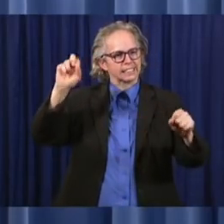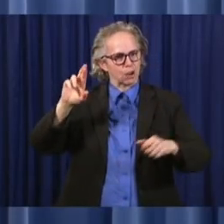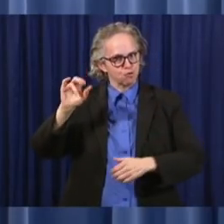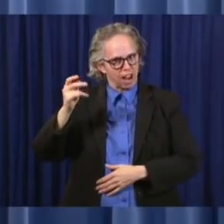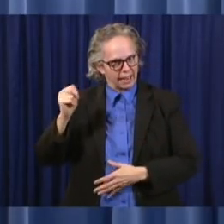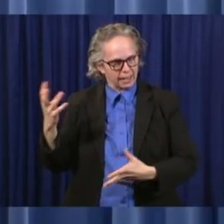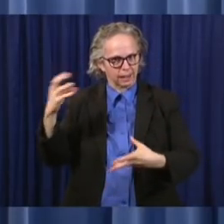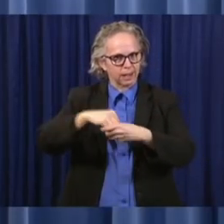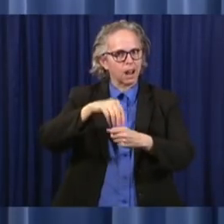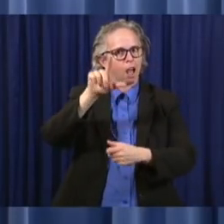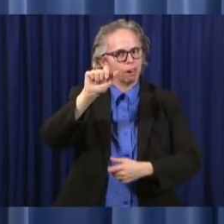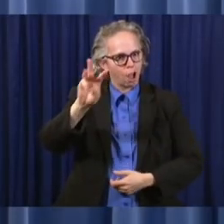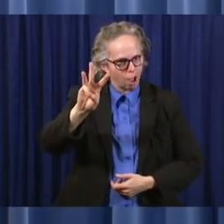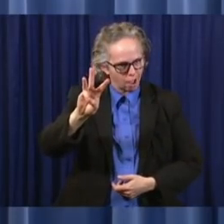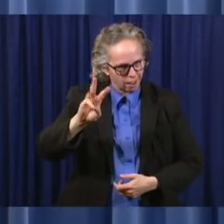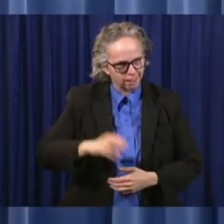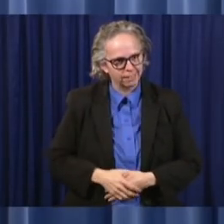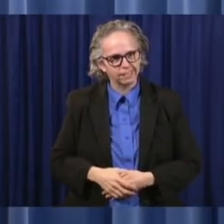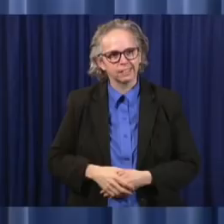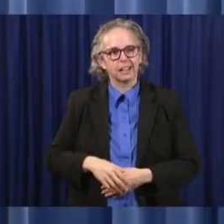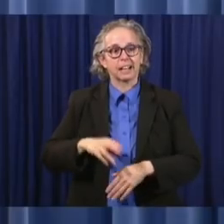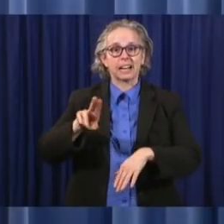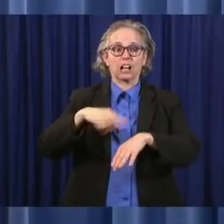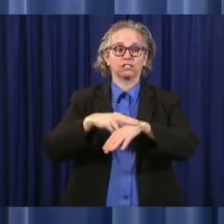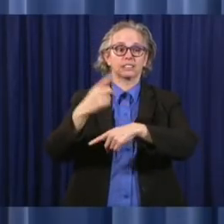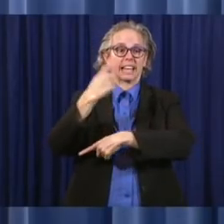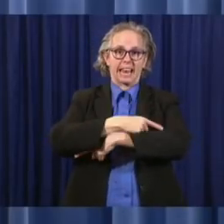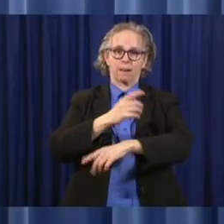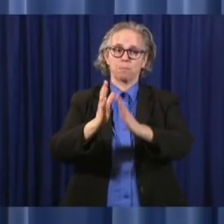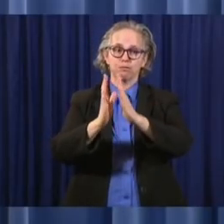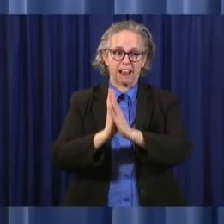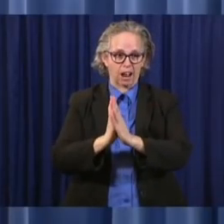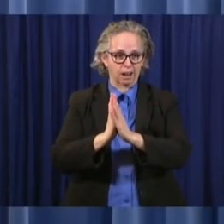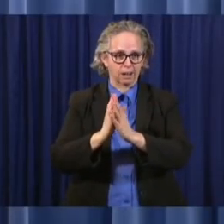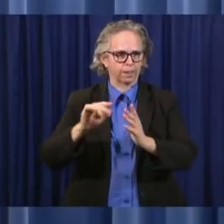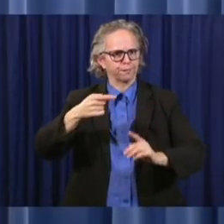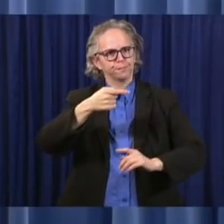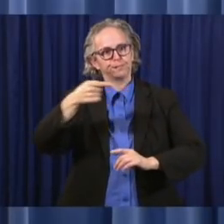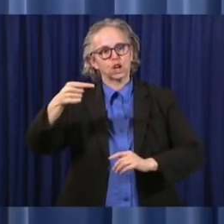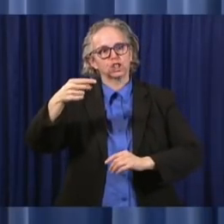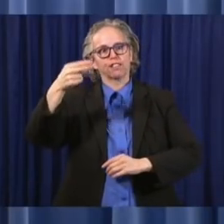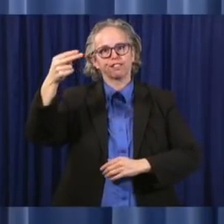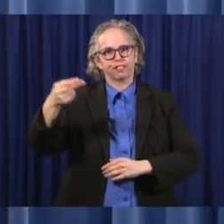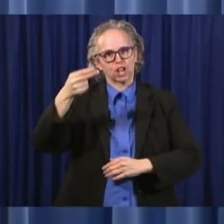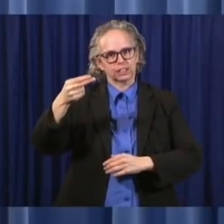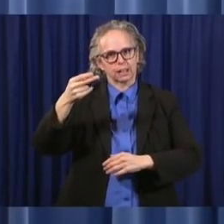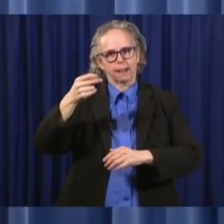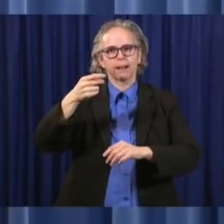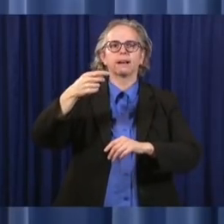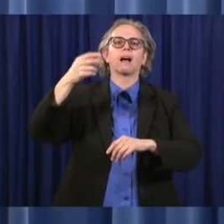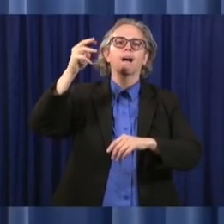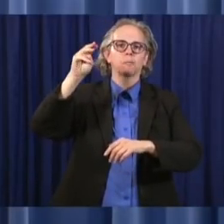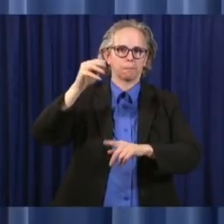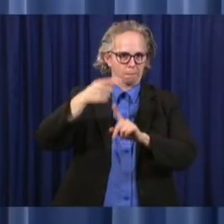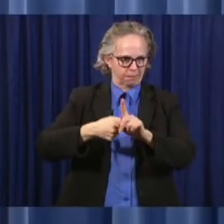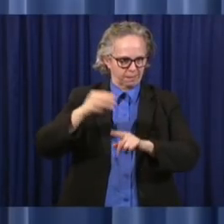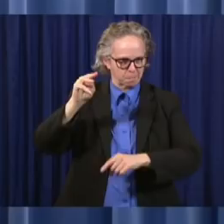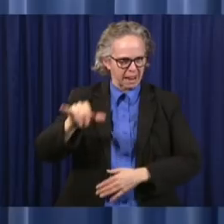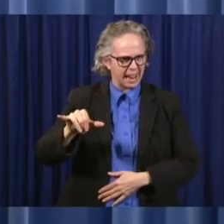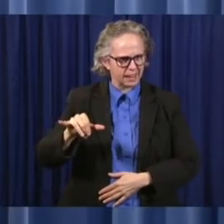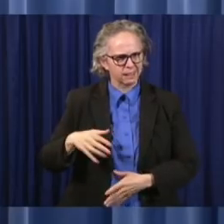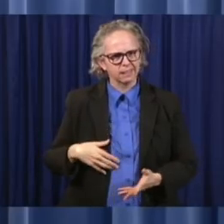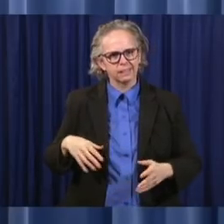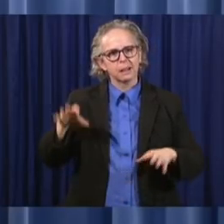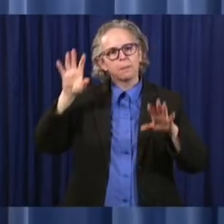Thursday in May. You know, President Eisenhower is also very much involved in National Day of